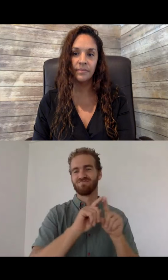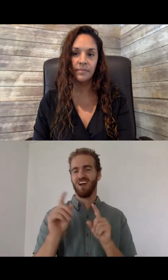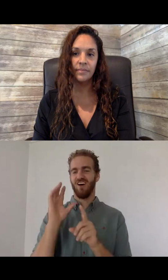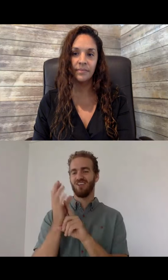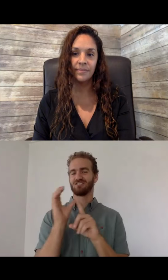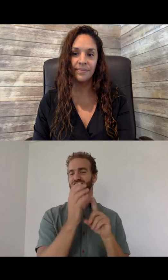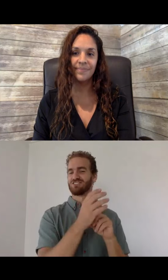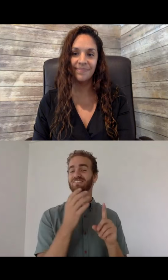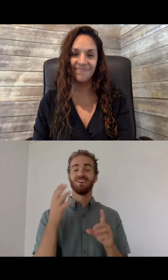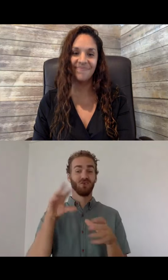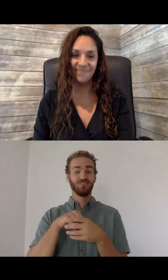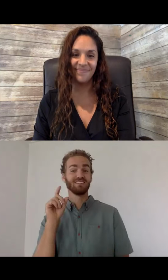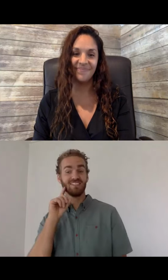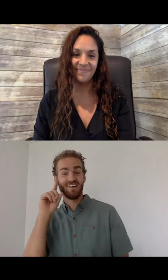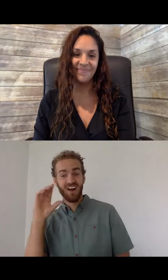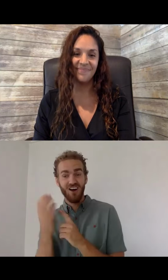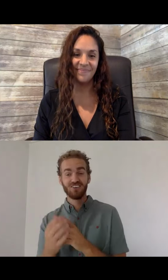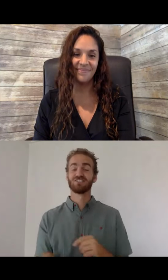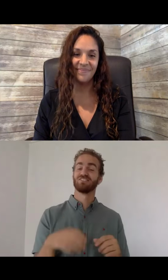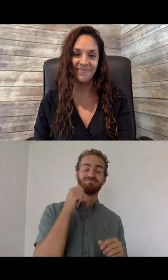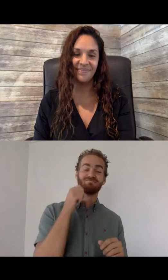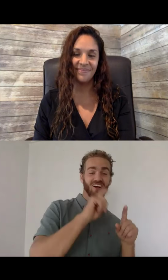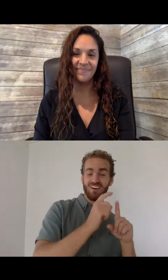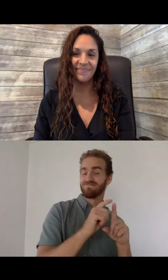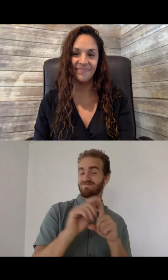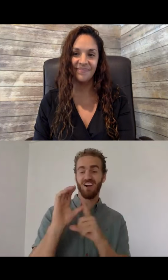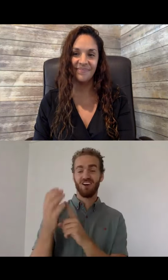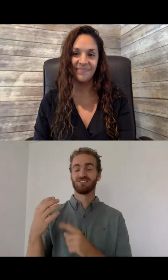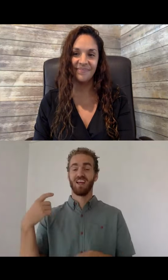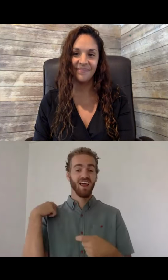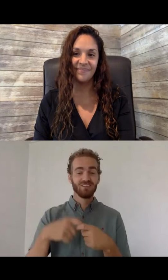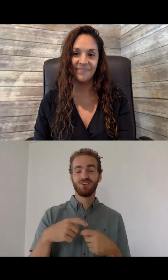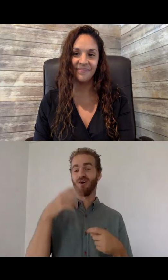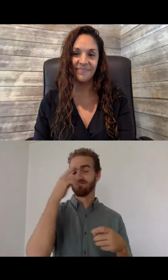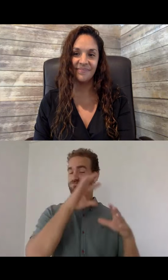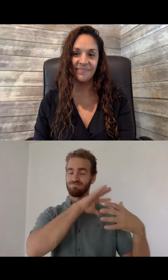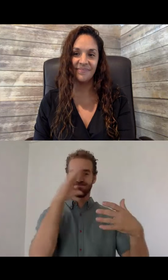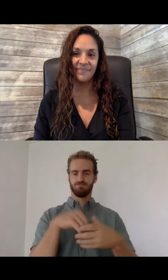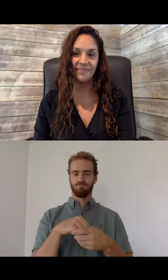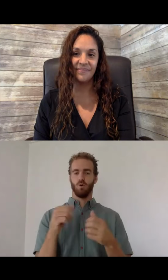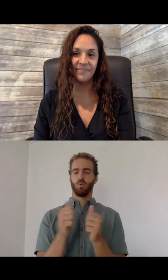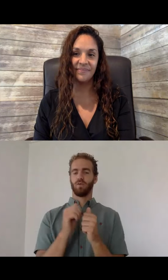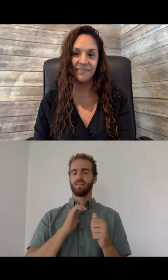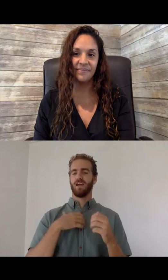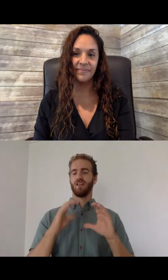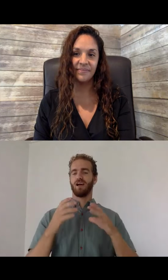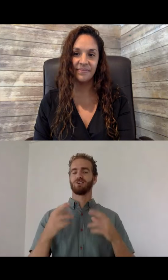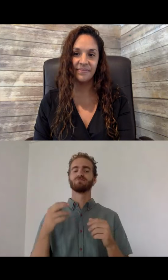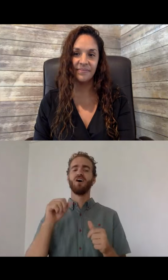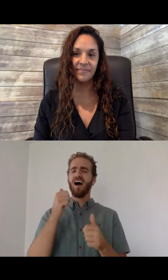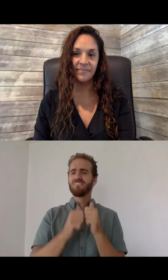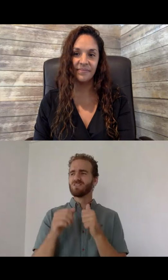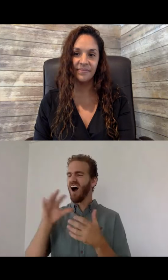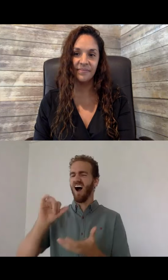Also, really important to me is introducing different cultures, including the deaf culture, whether it be a race, a Latino, Catholic, whatever the case may